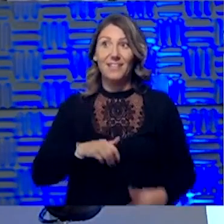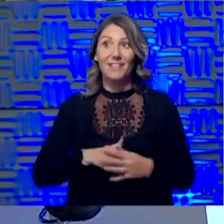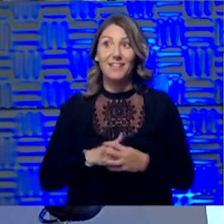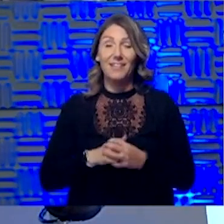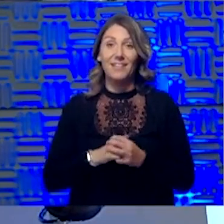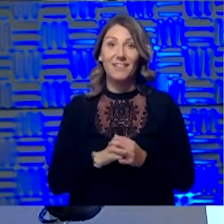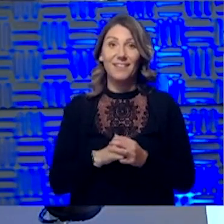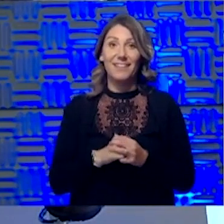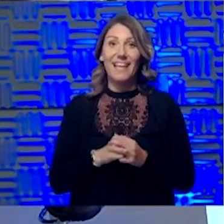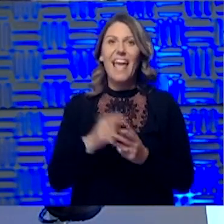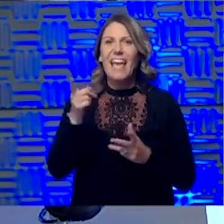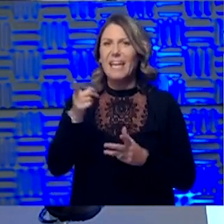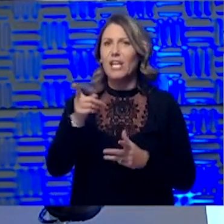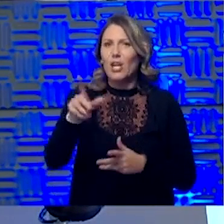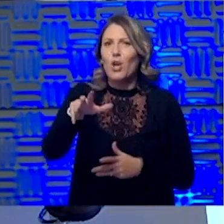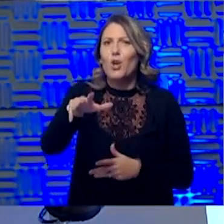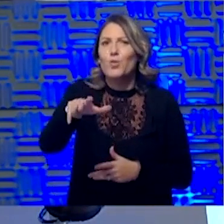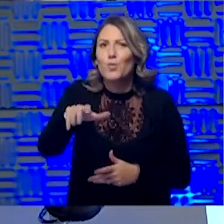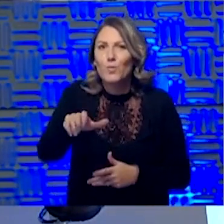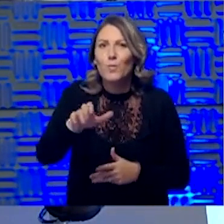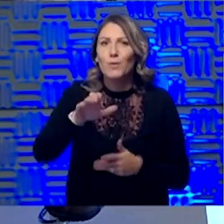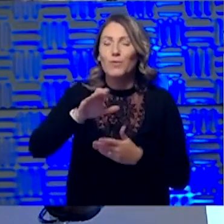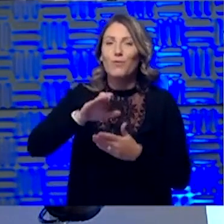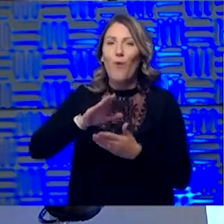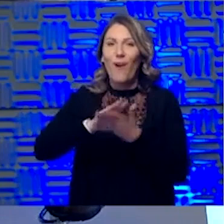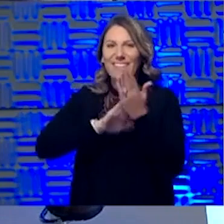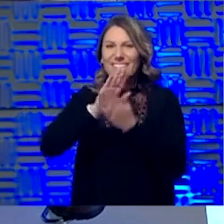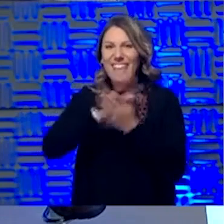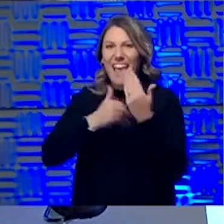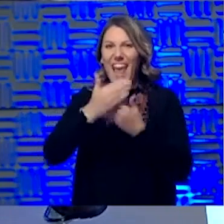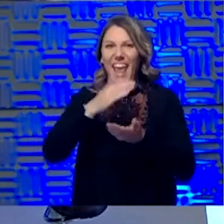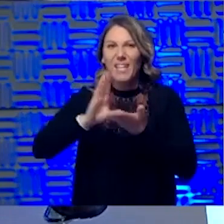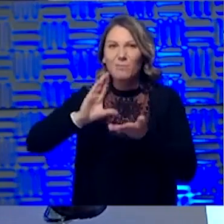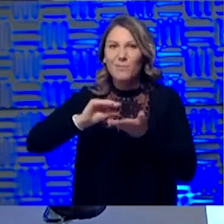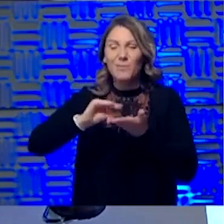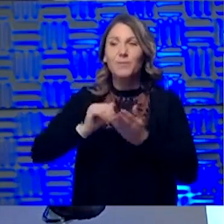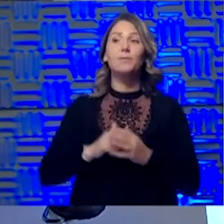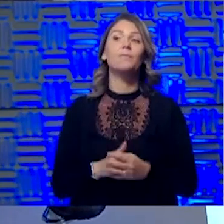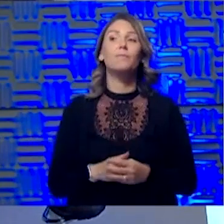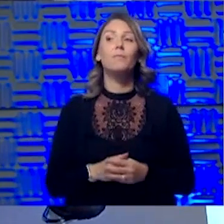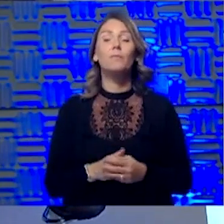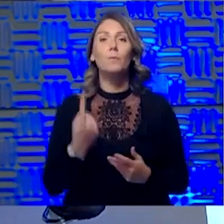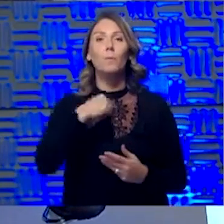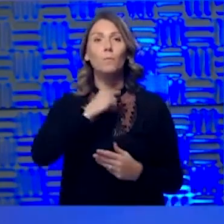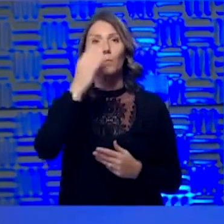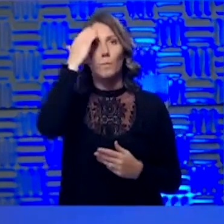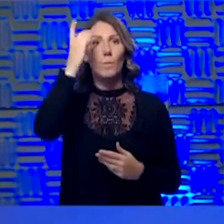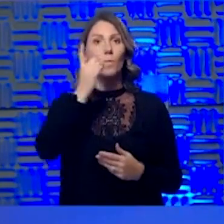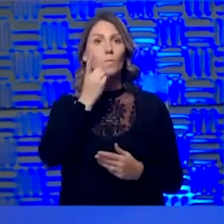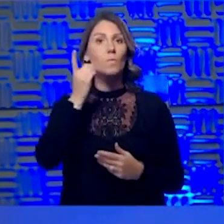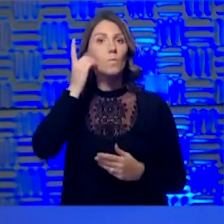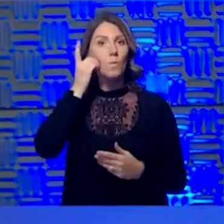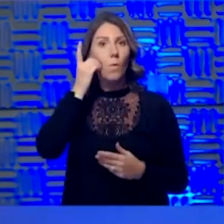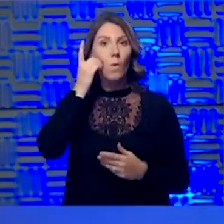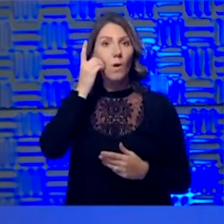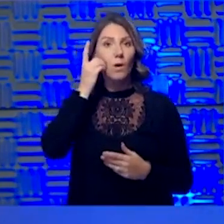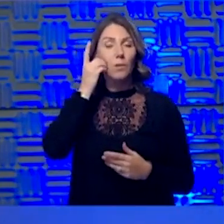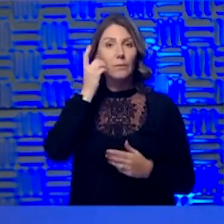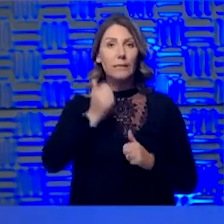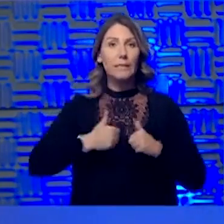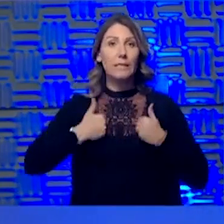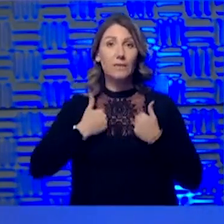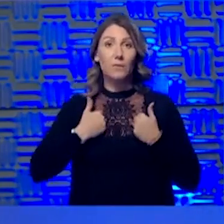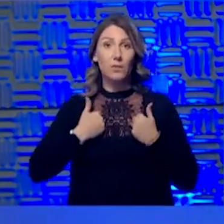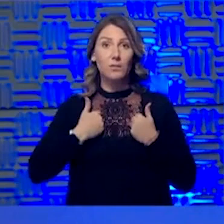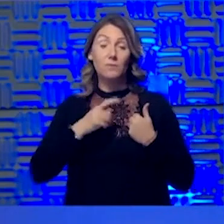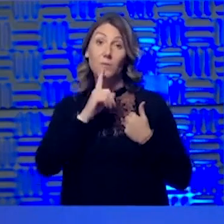As he reaches for the disinfectant on his hands, go ahead. Well, we know that dorm living has historically been